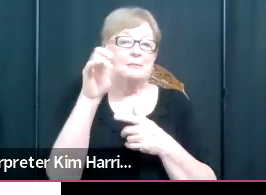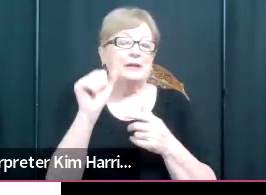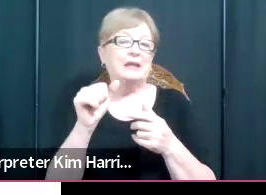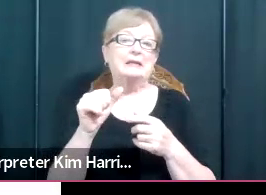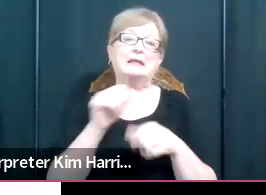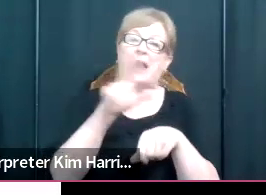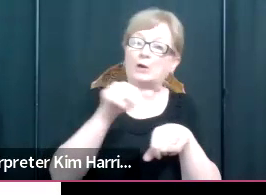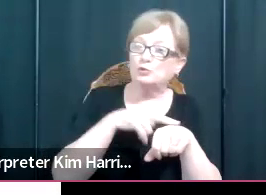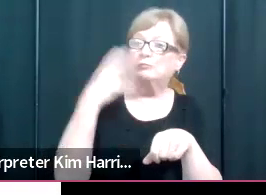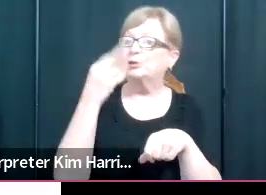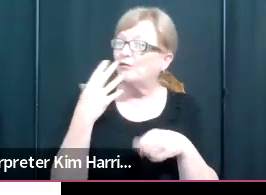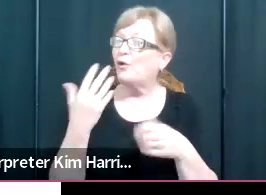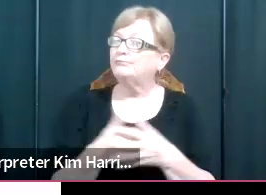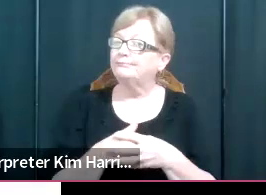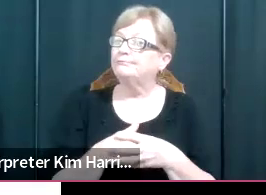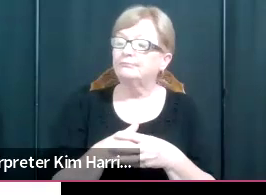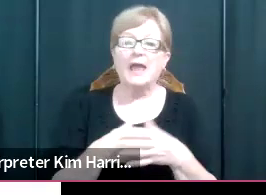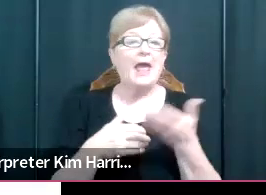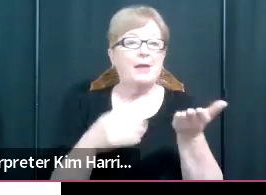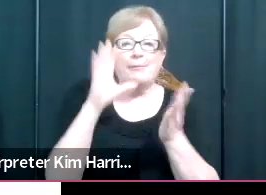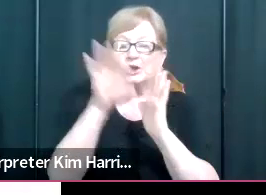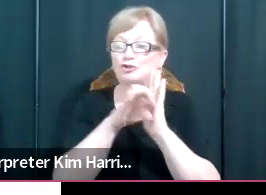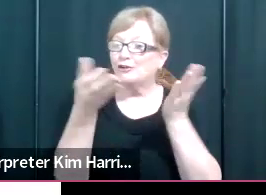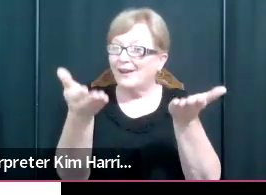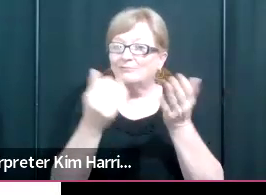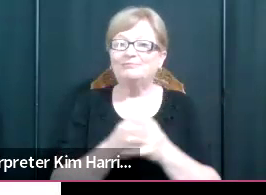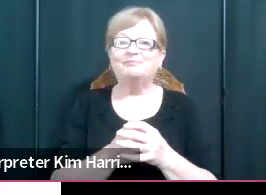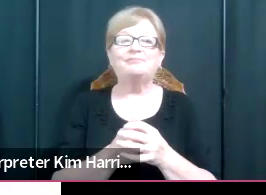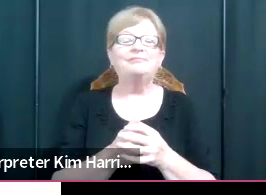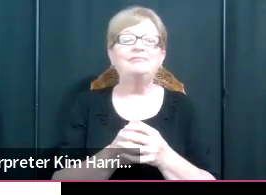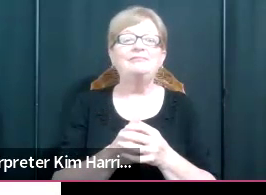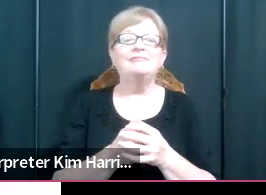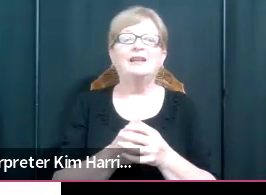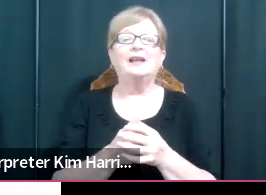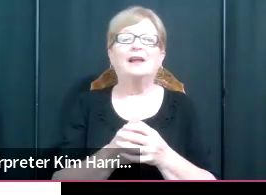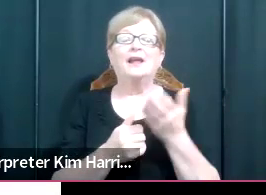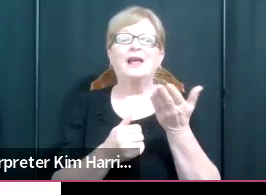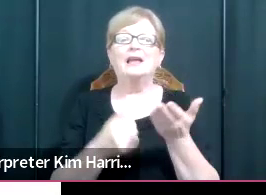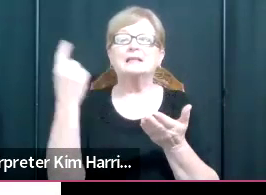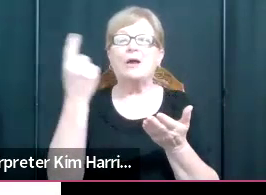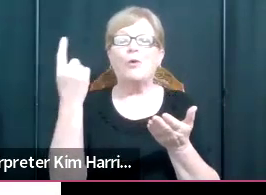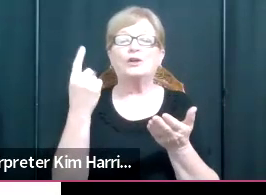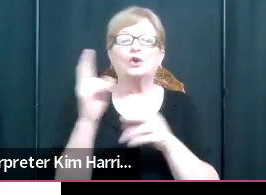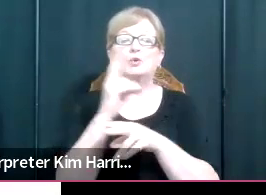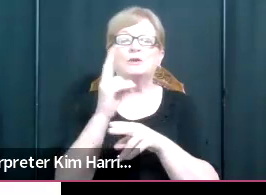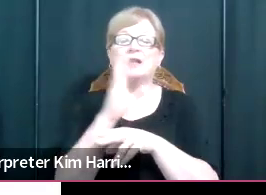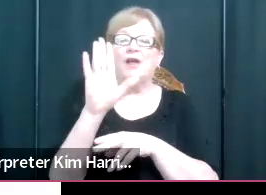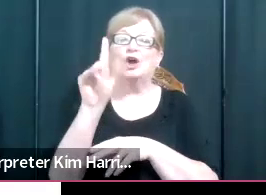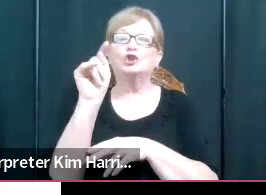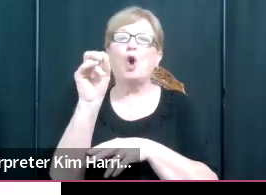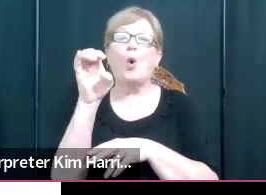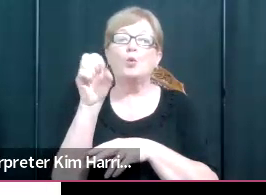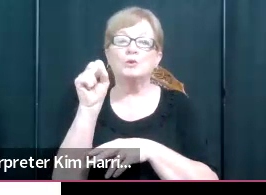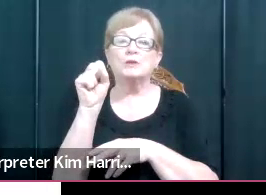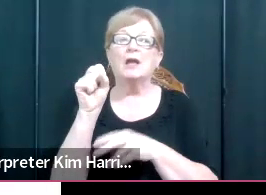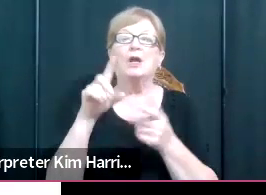beautiful. The picture on this slide is of someone using their toes to paint a